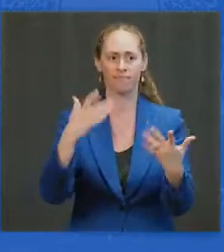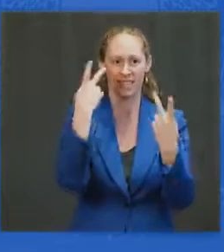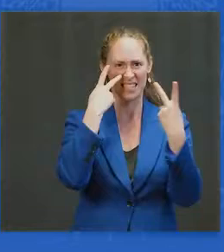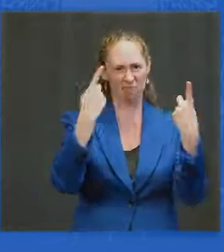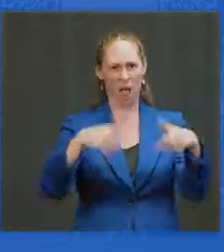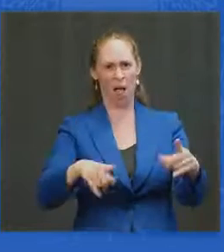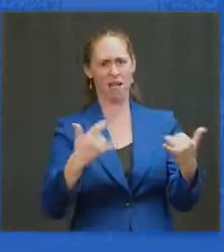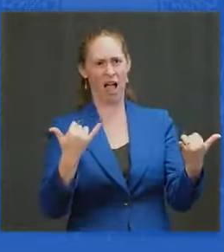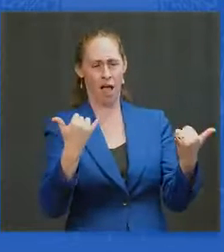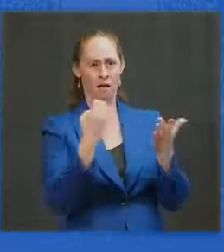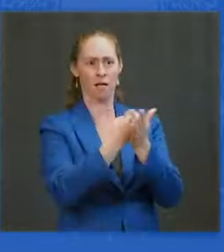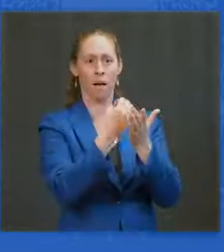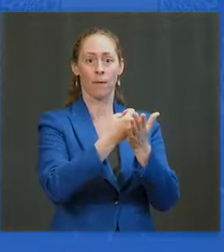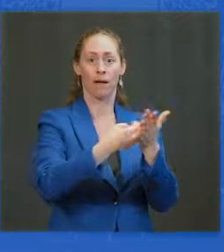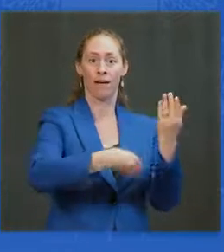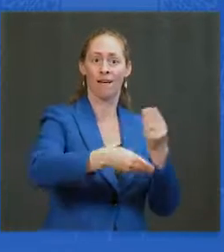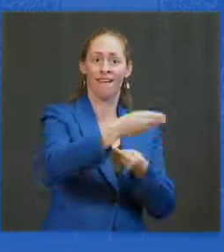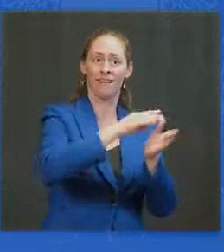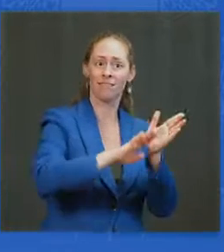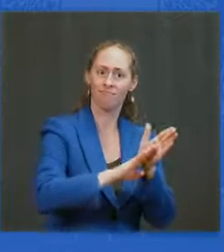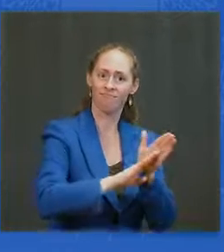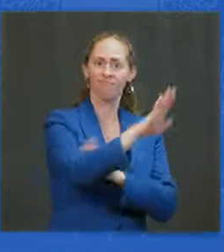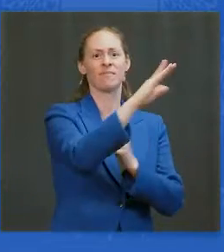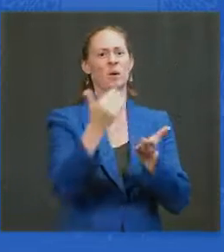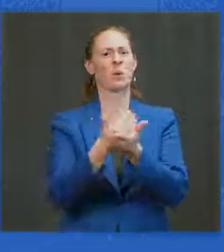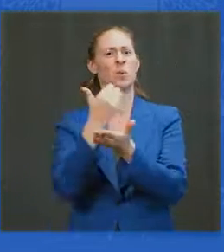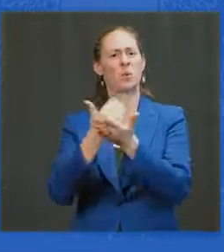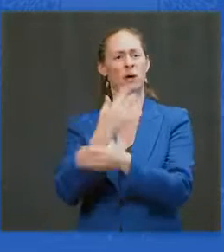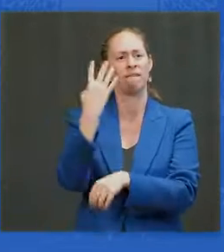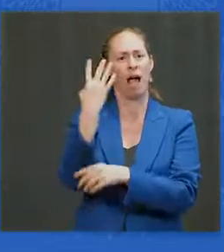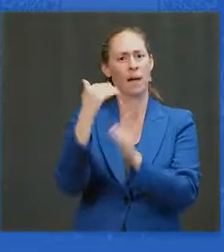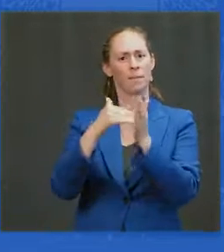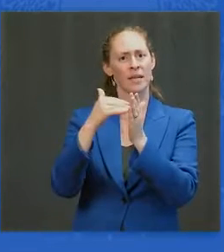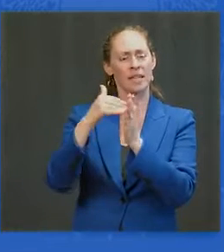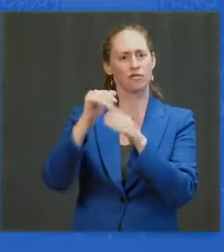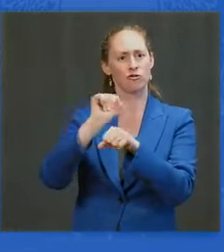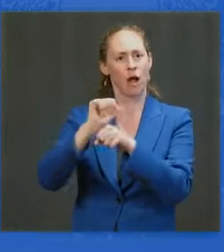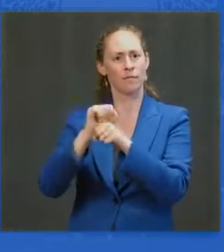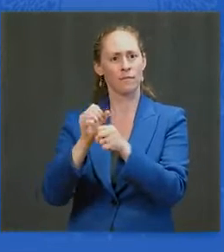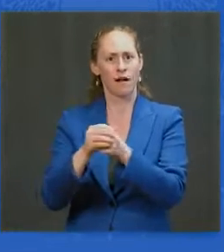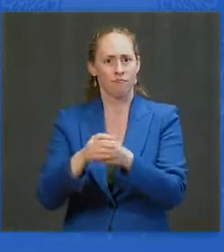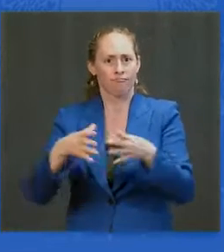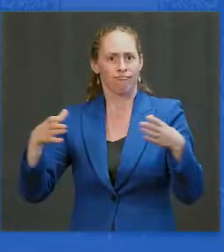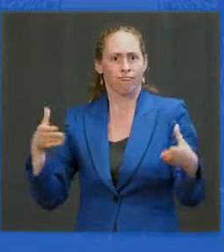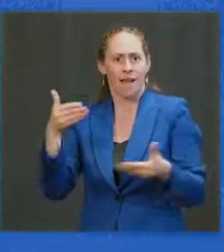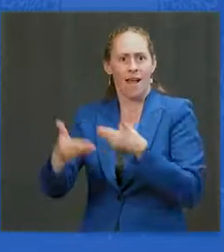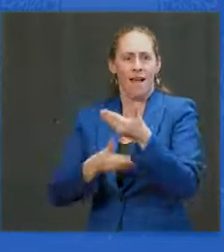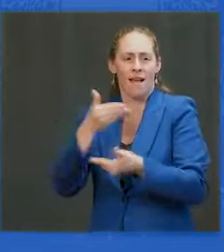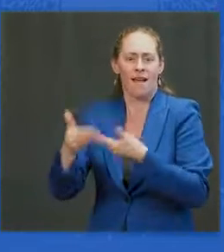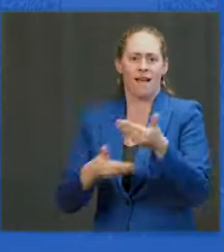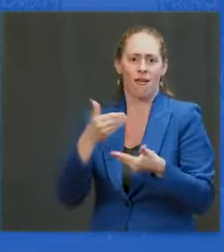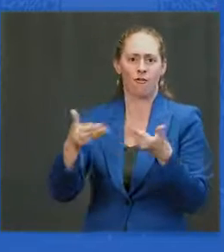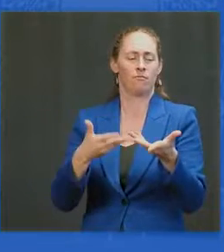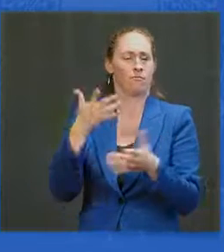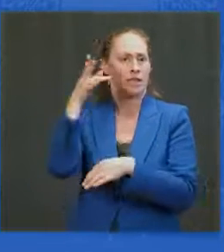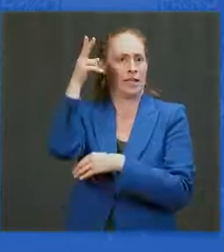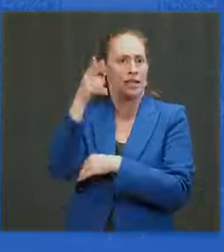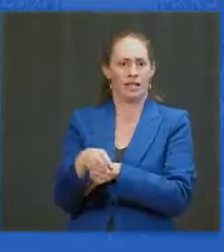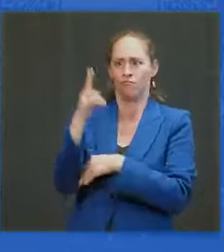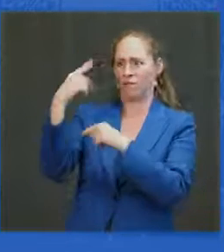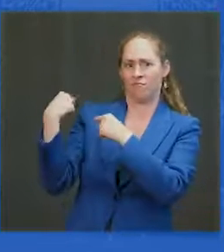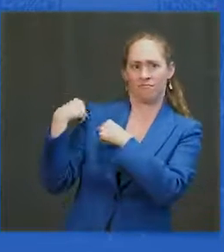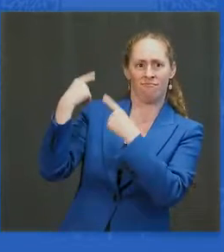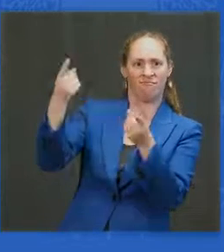6 months in office. Economic growth is up to the fastest it's been, the fastest rate in 40 years,